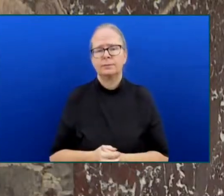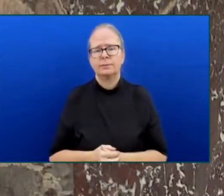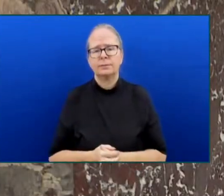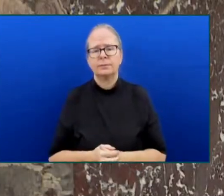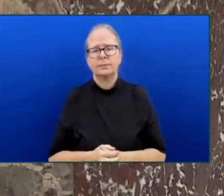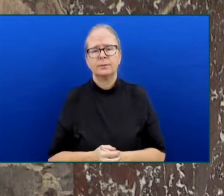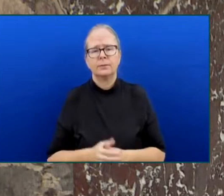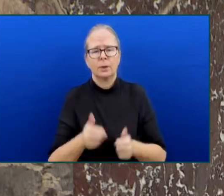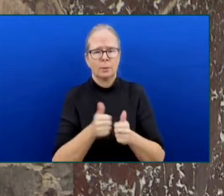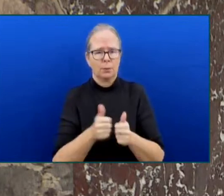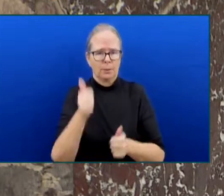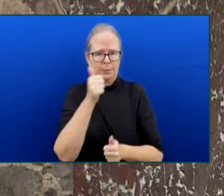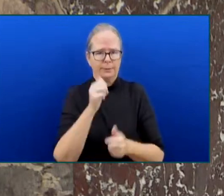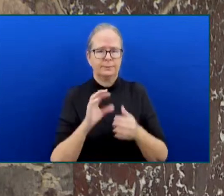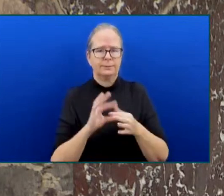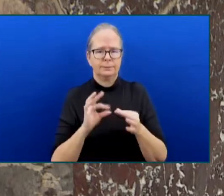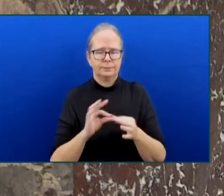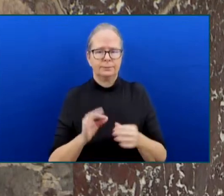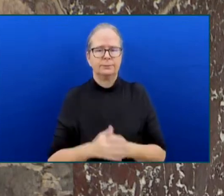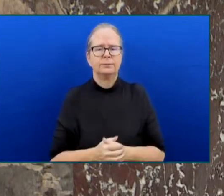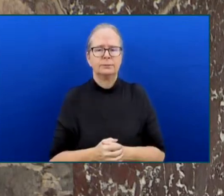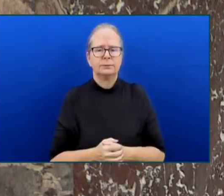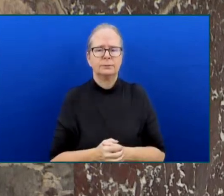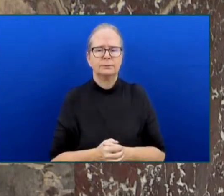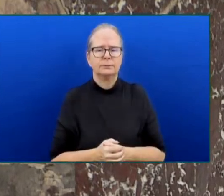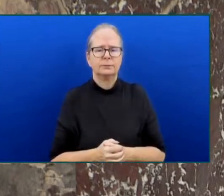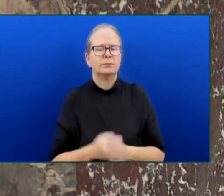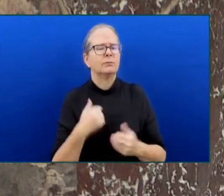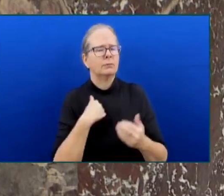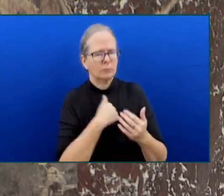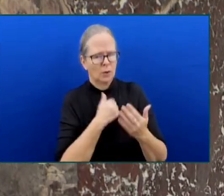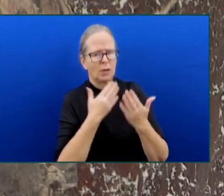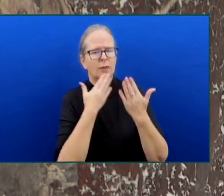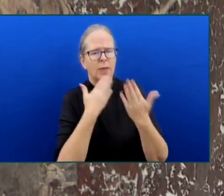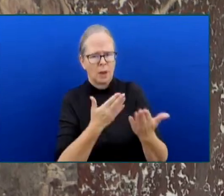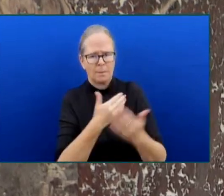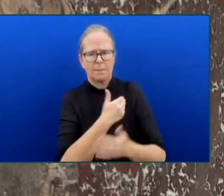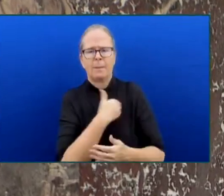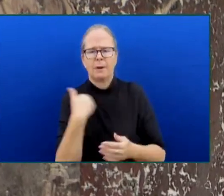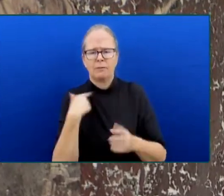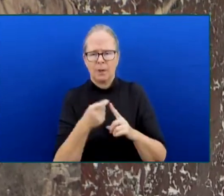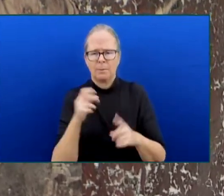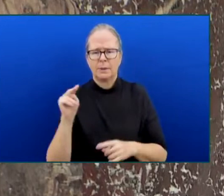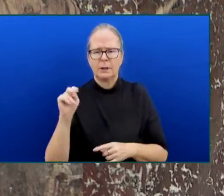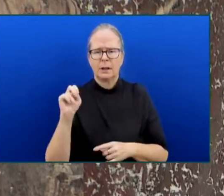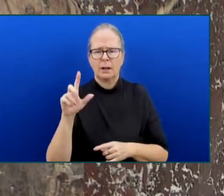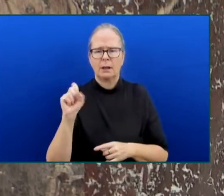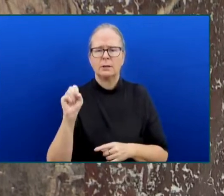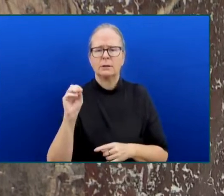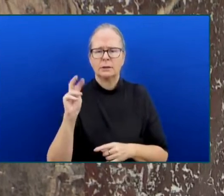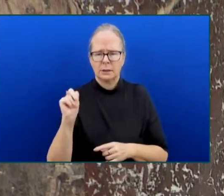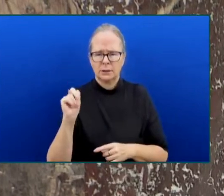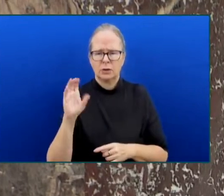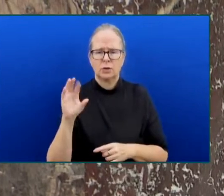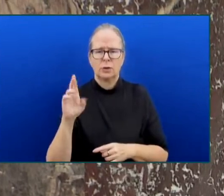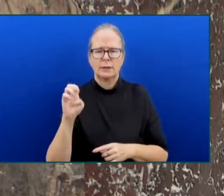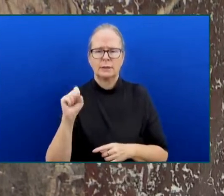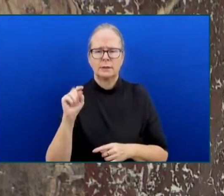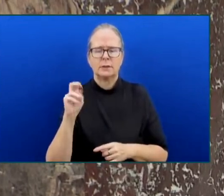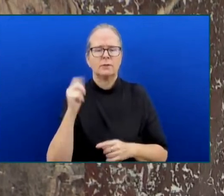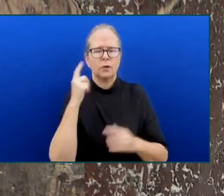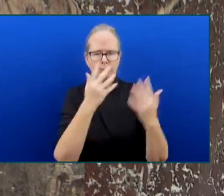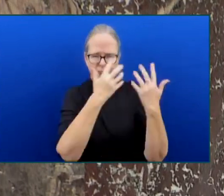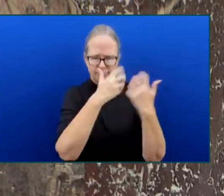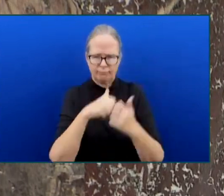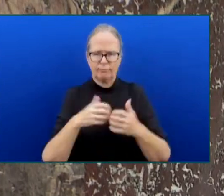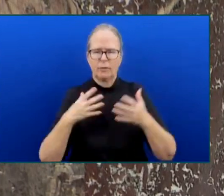I want to thank the member from Nelson Creston for a 2-minute statement for help with our Halloween costume this year. And I have to admit, I was